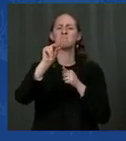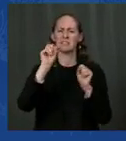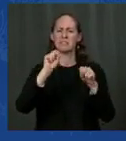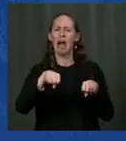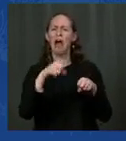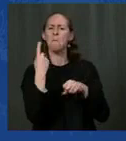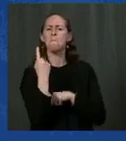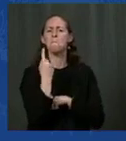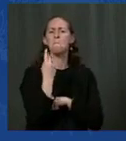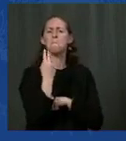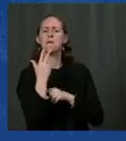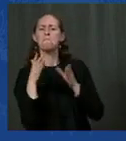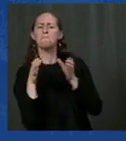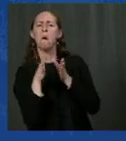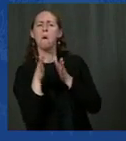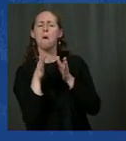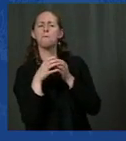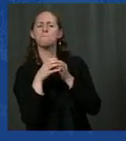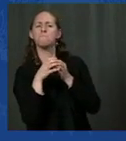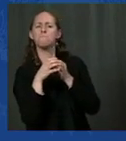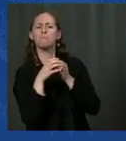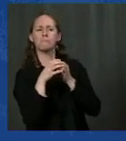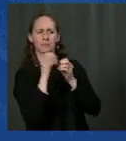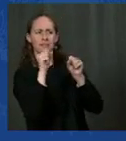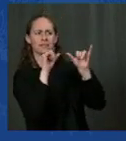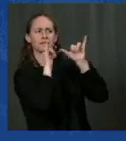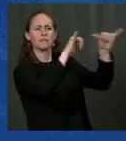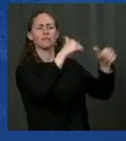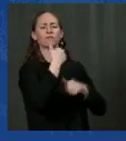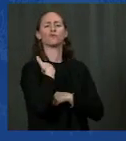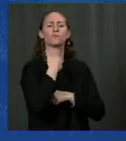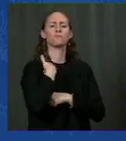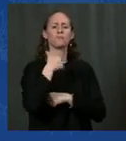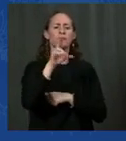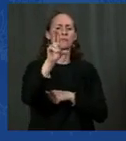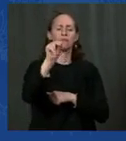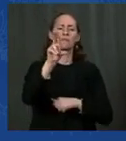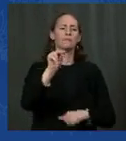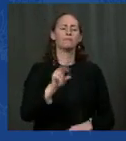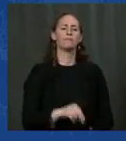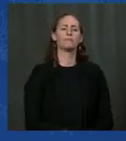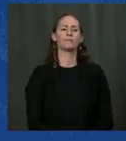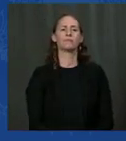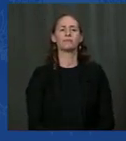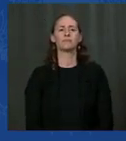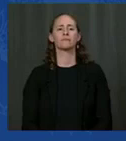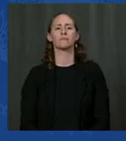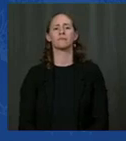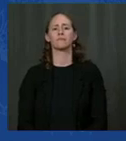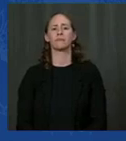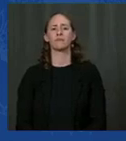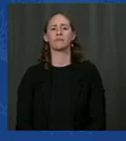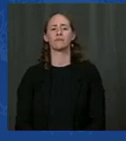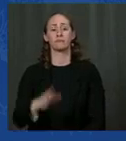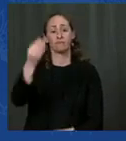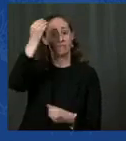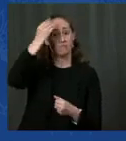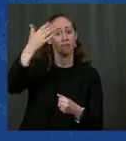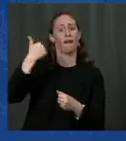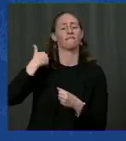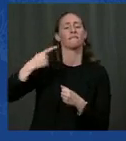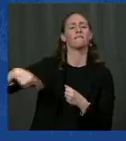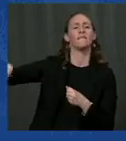18 veterans, on average, who die by suicide every single day in America.